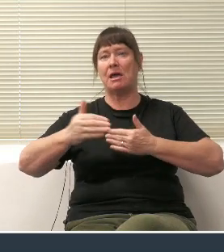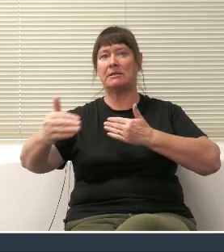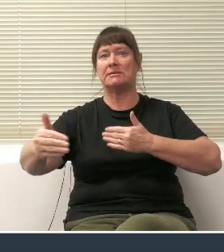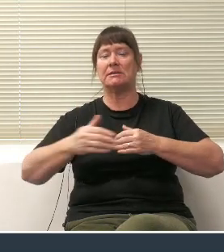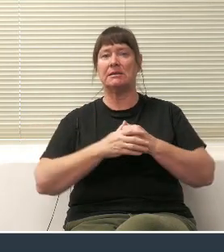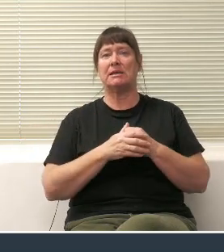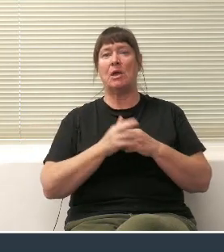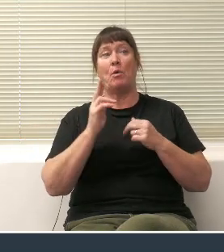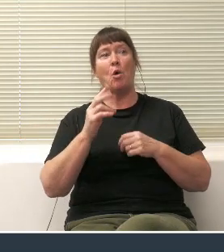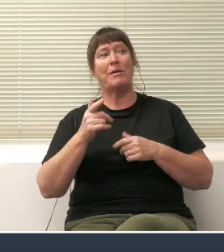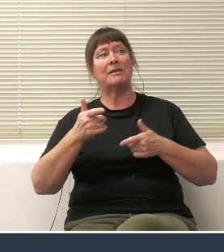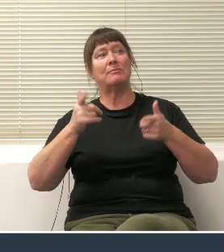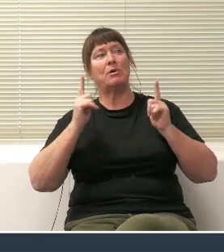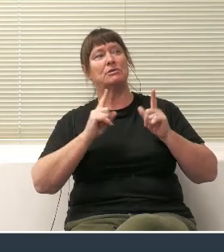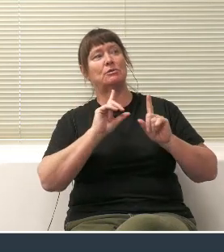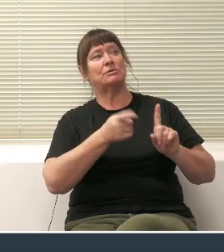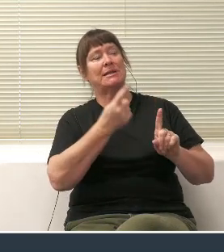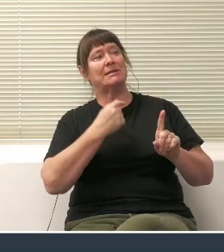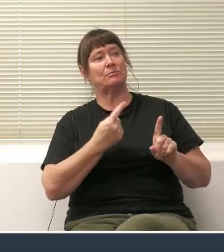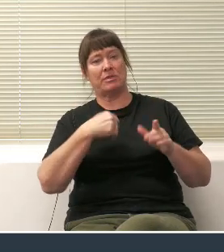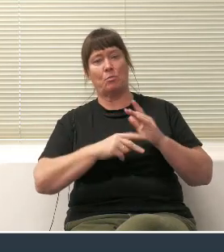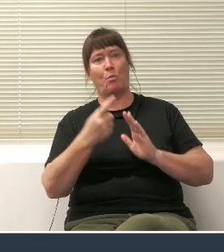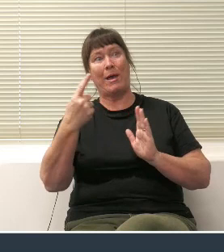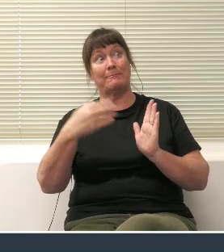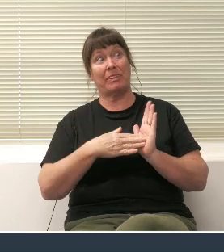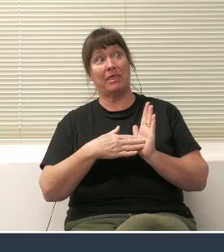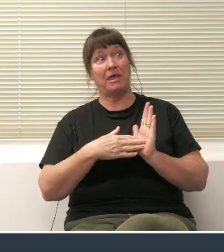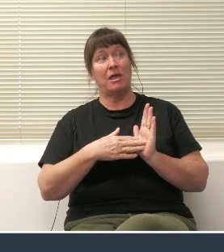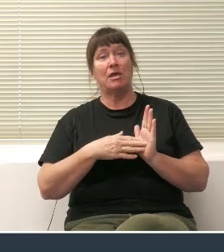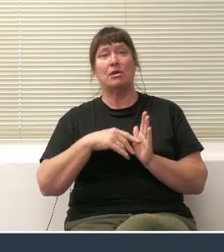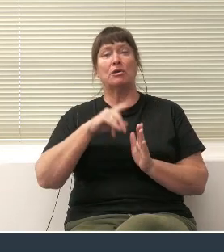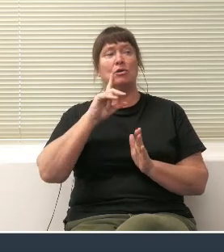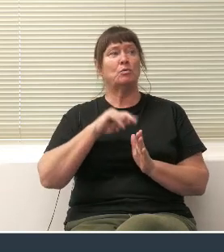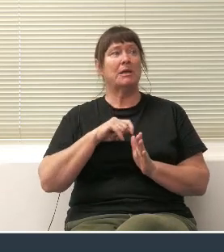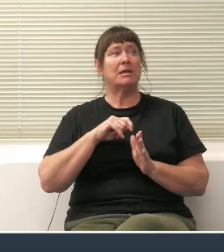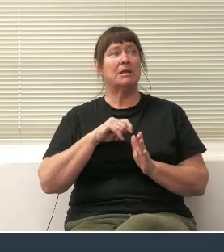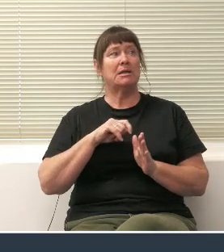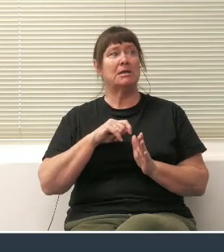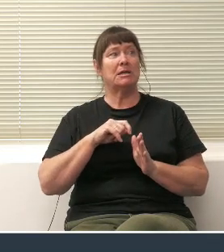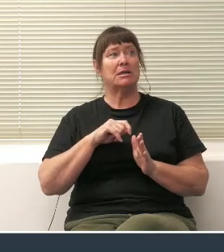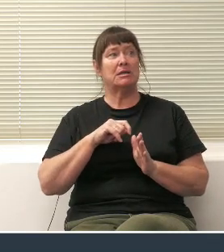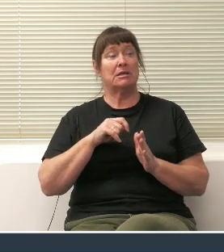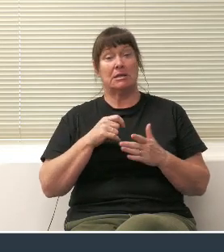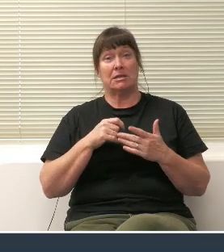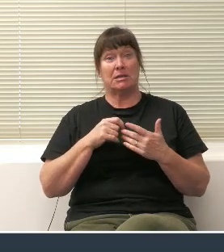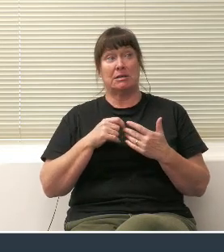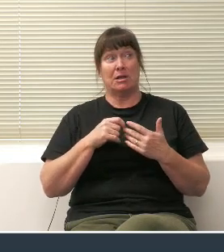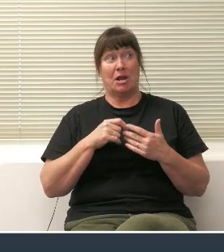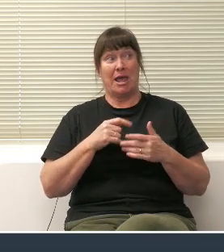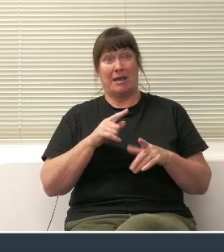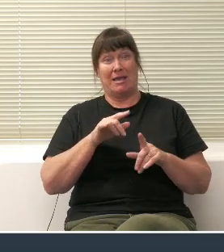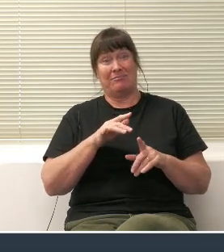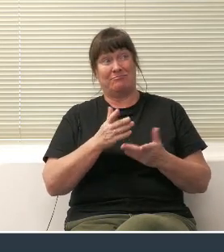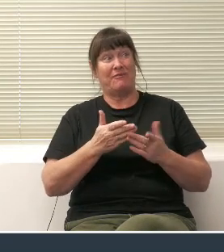heard from the Chief Executive that they could come back within a month. Can we lock in the meeting or like when we will be coming back to the public